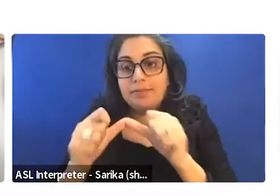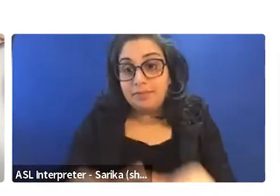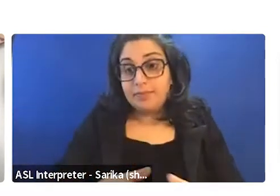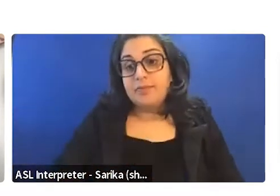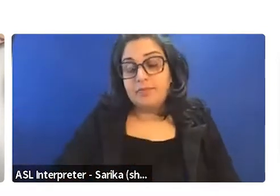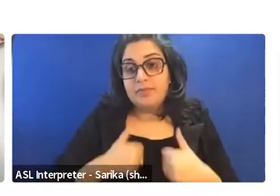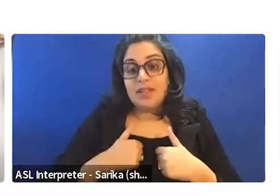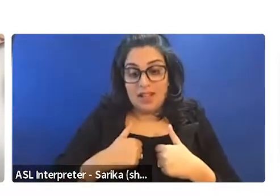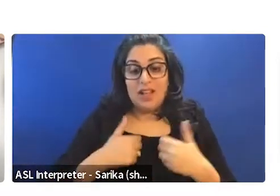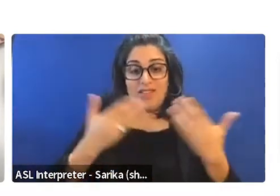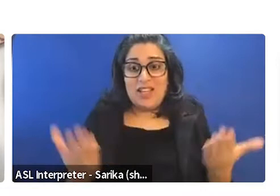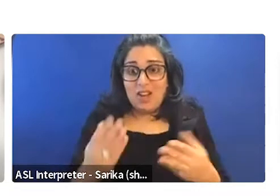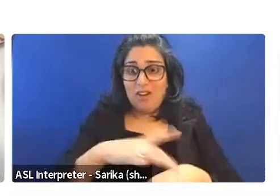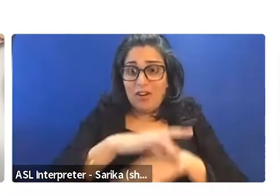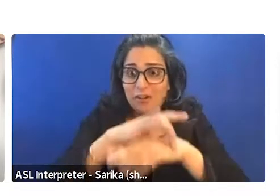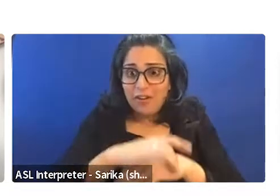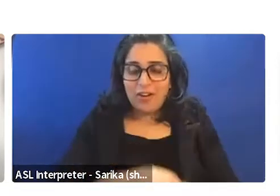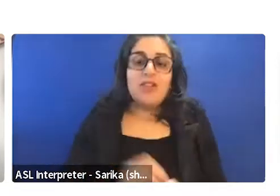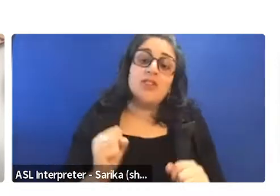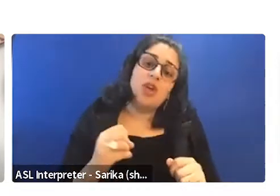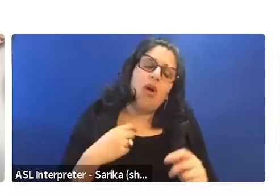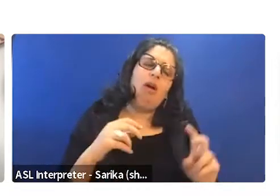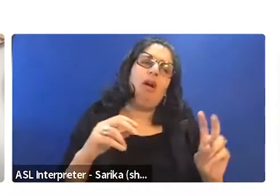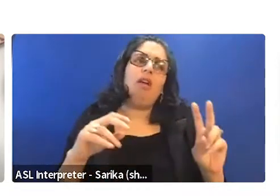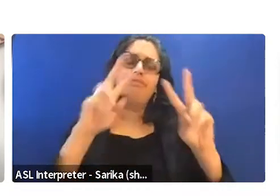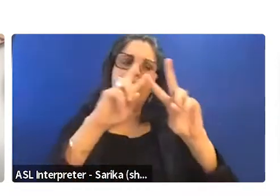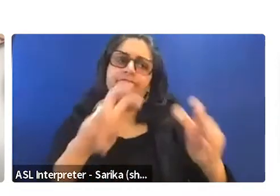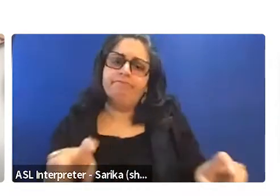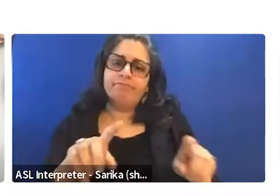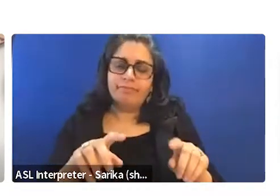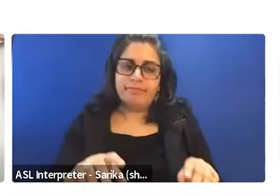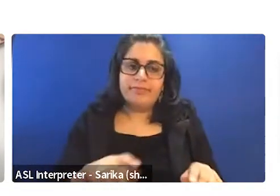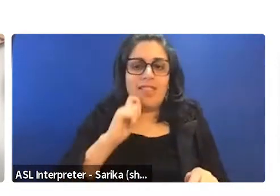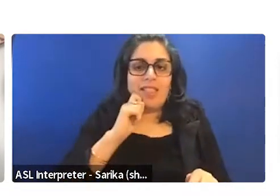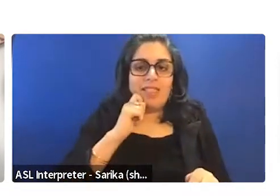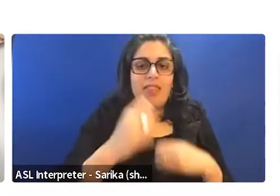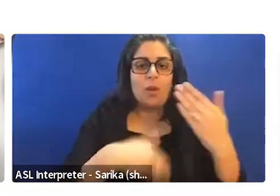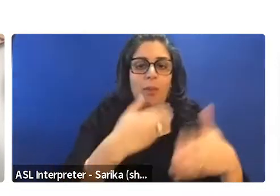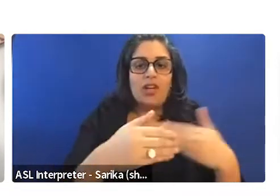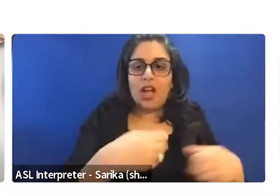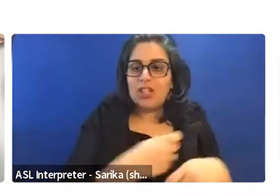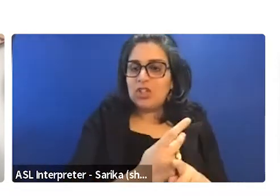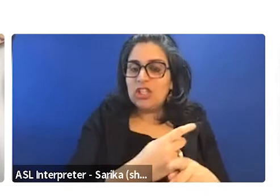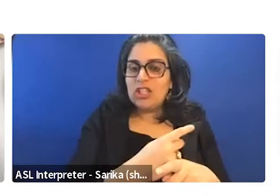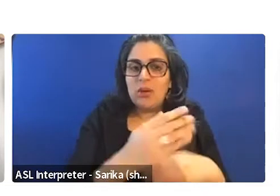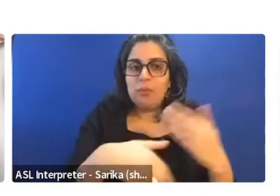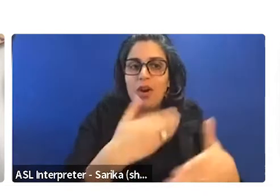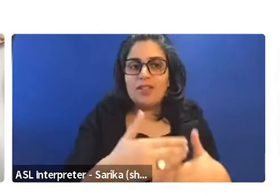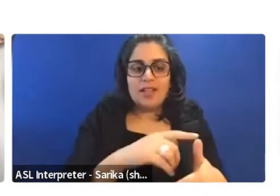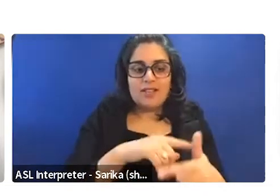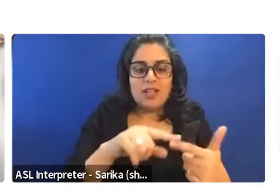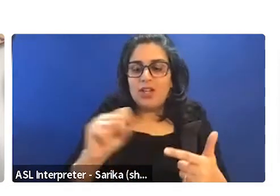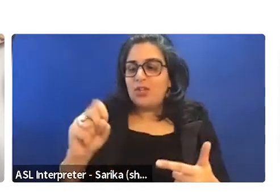on this planet. So I looked at certain stages of the leather production process and sourcing. Where is it coming